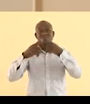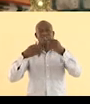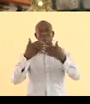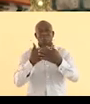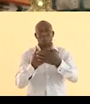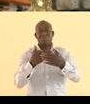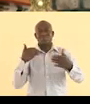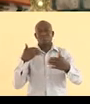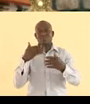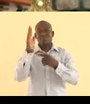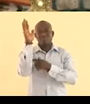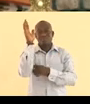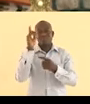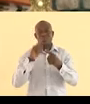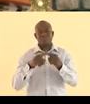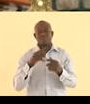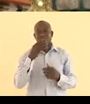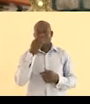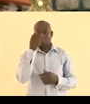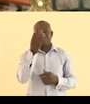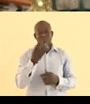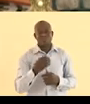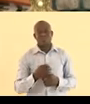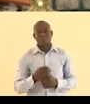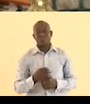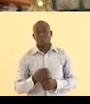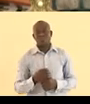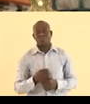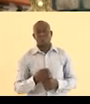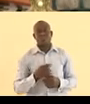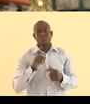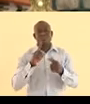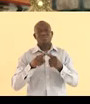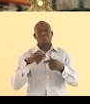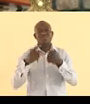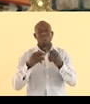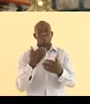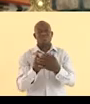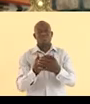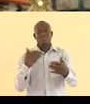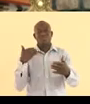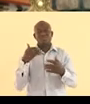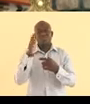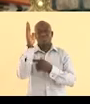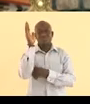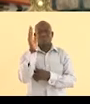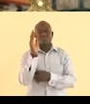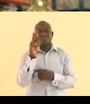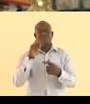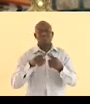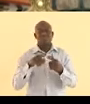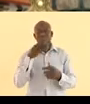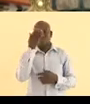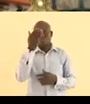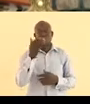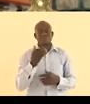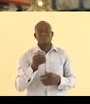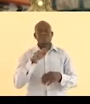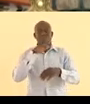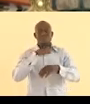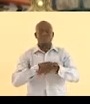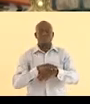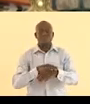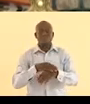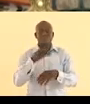To go before God to speak. See? That's how it's explained. To go before God to speak. To speak on behalf of